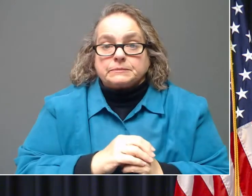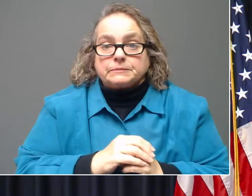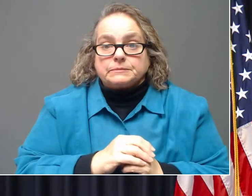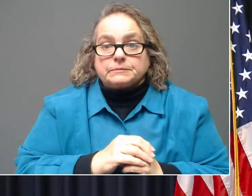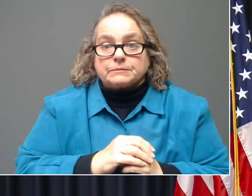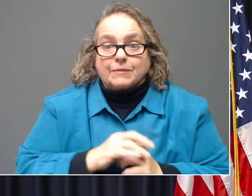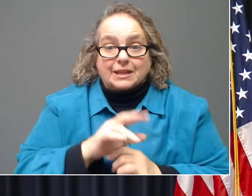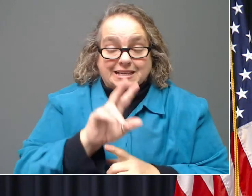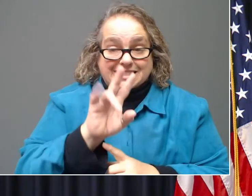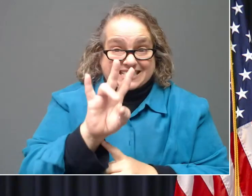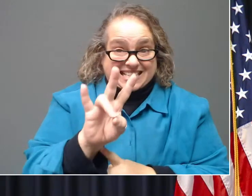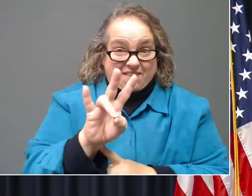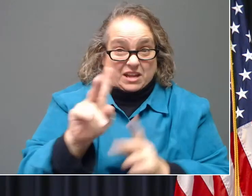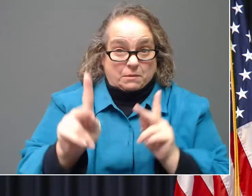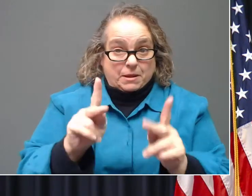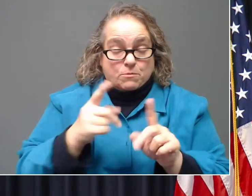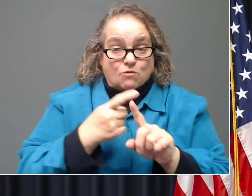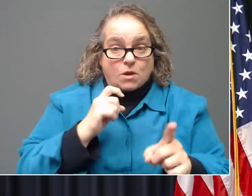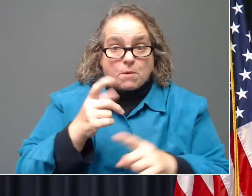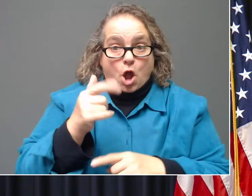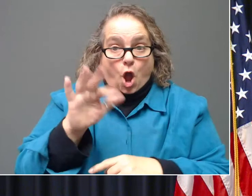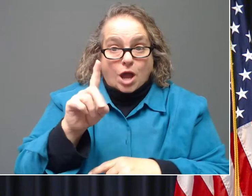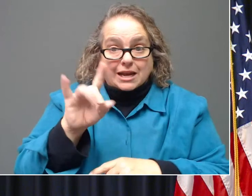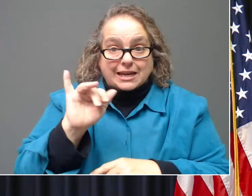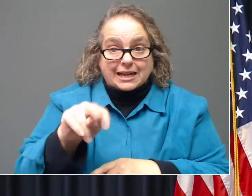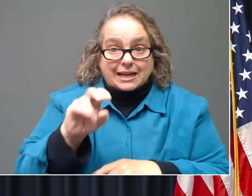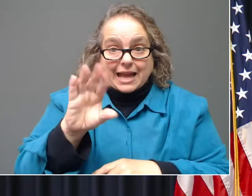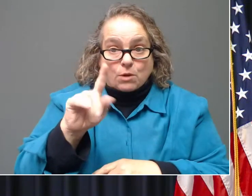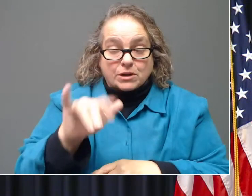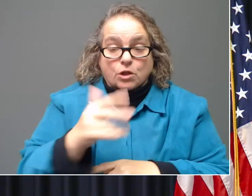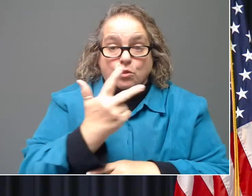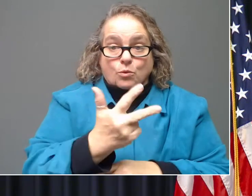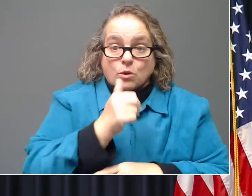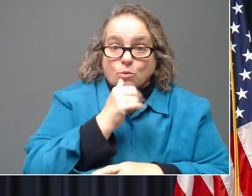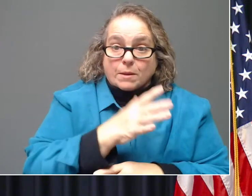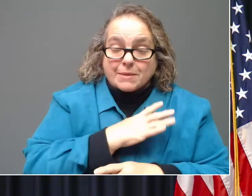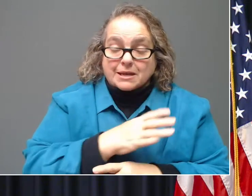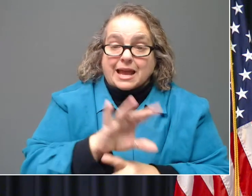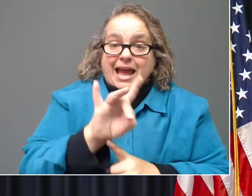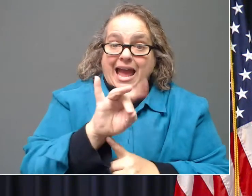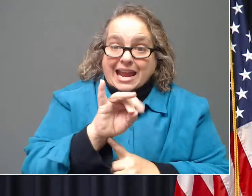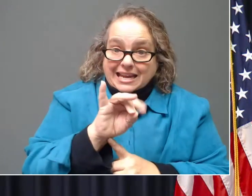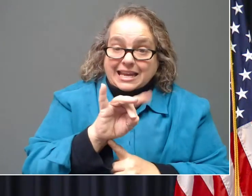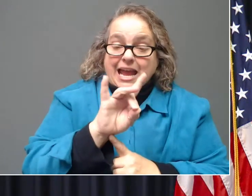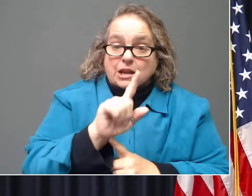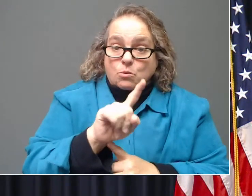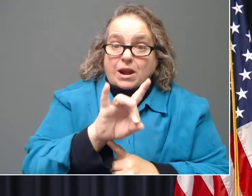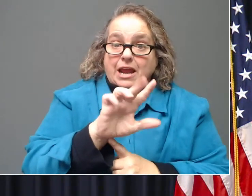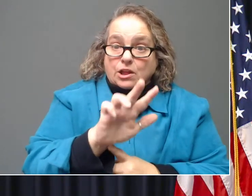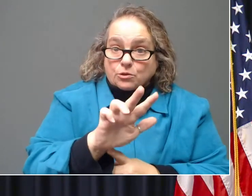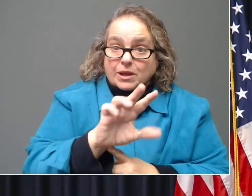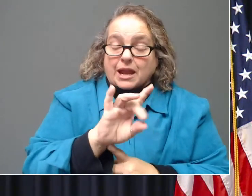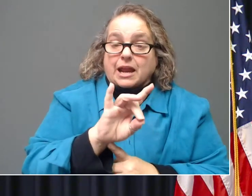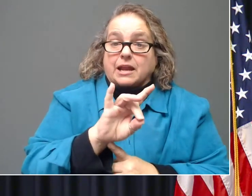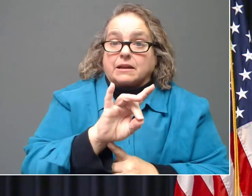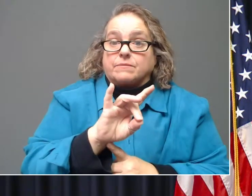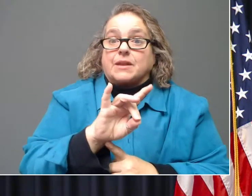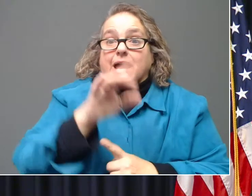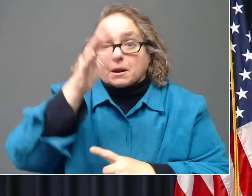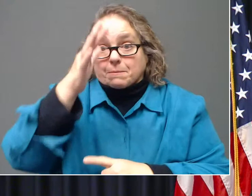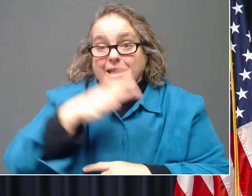7 individuals from Hardin County, 3 women ages 81, 83, and 83, and men